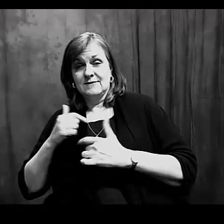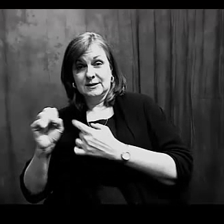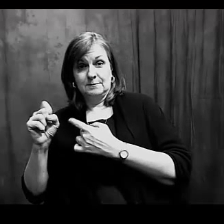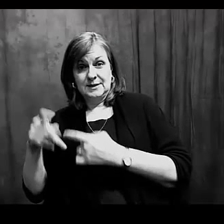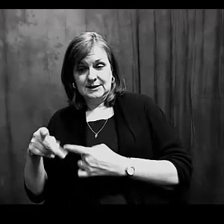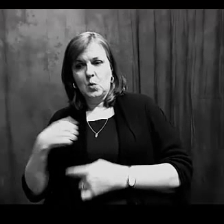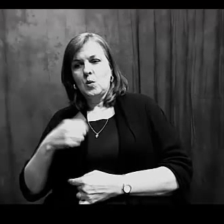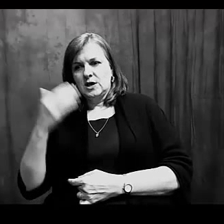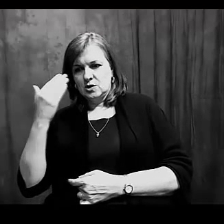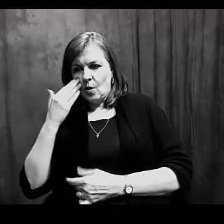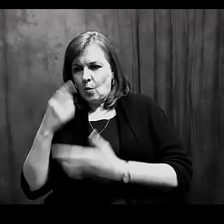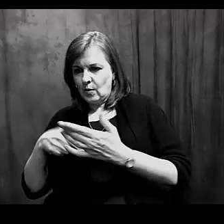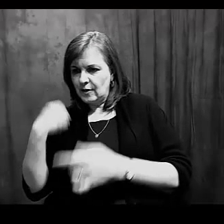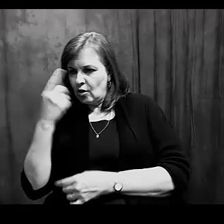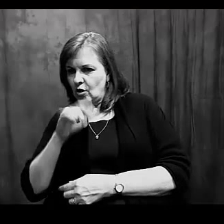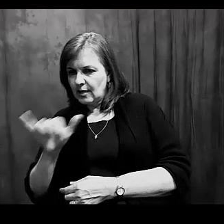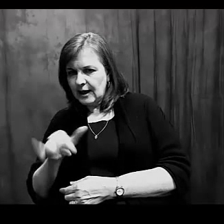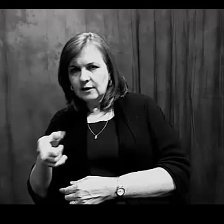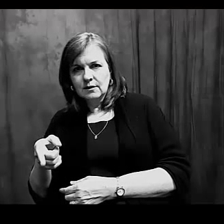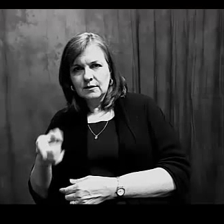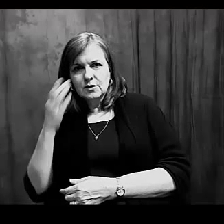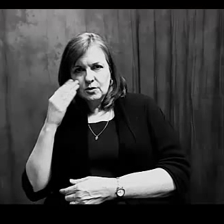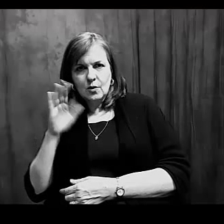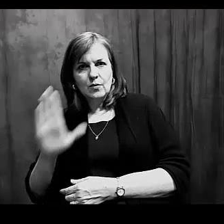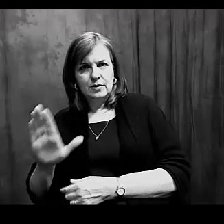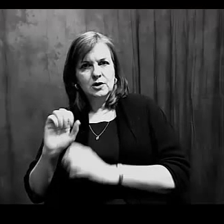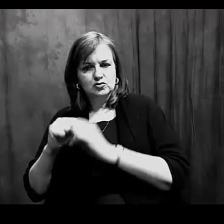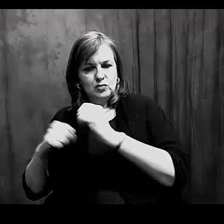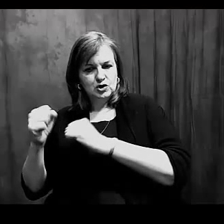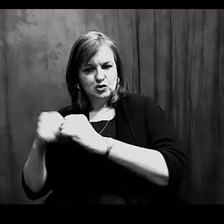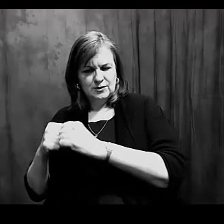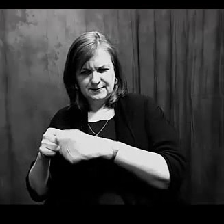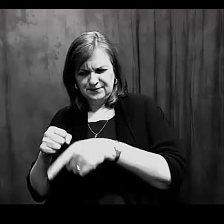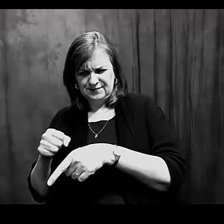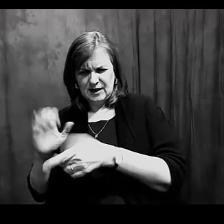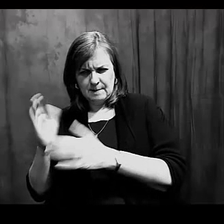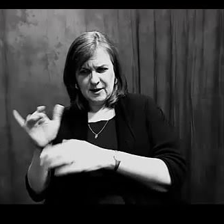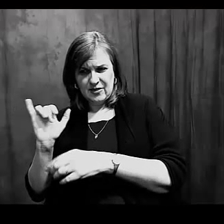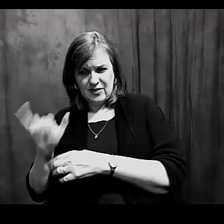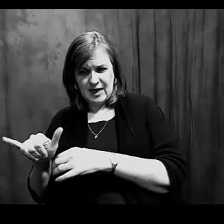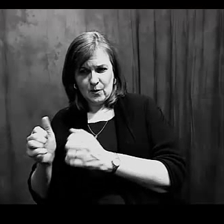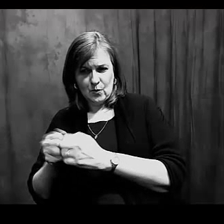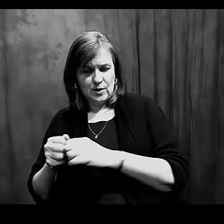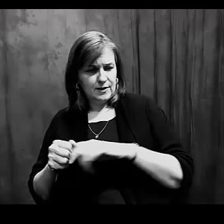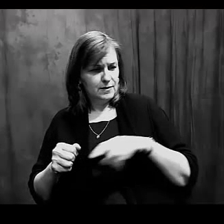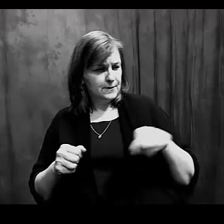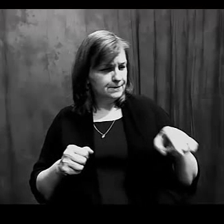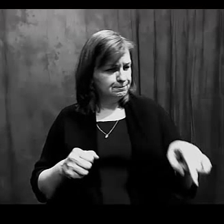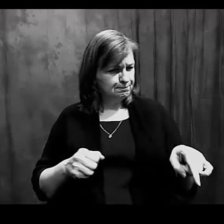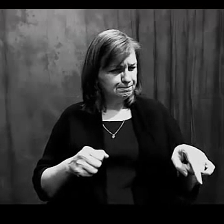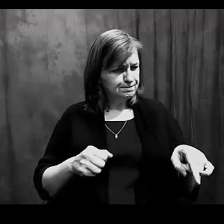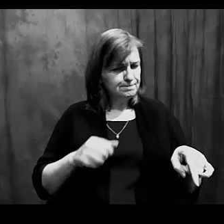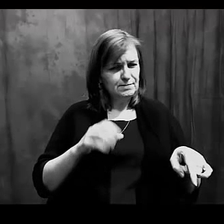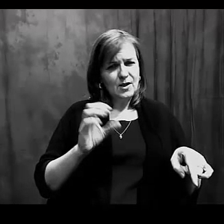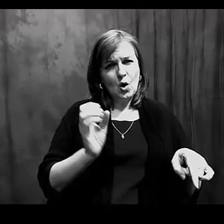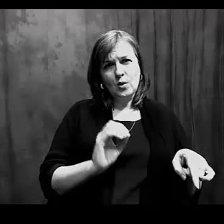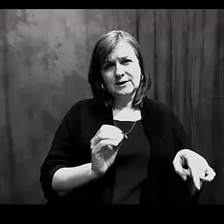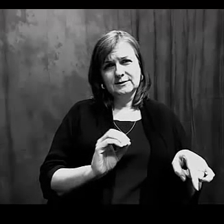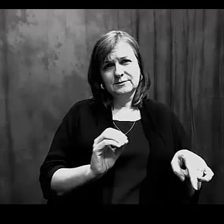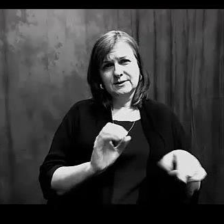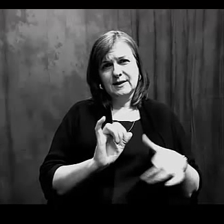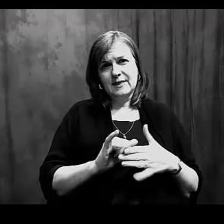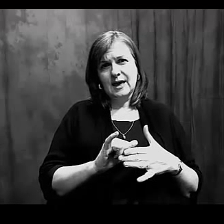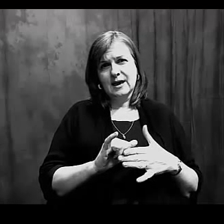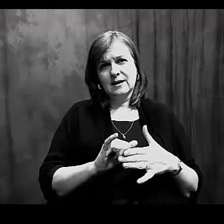day species that we know what they look like, we know their structures, and we can compare them to